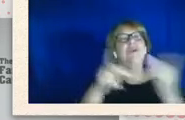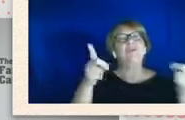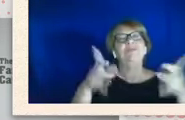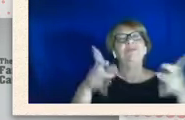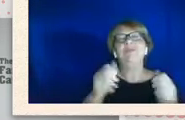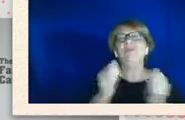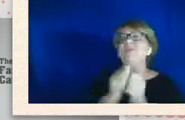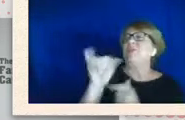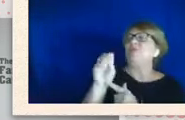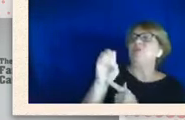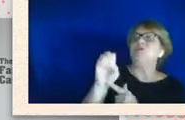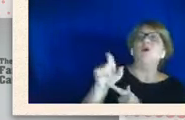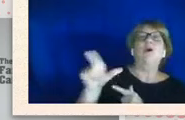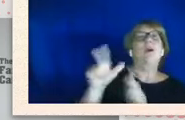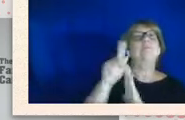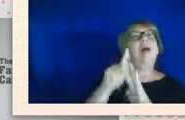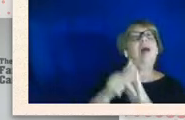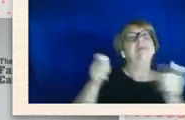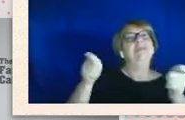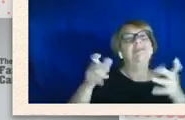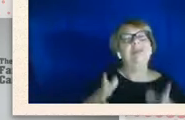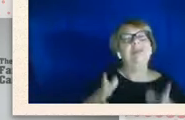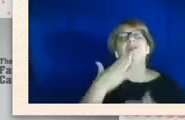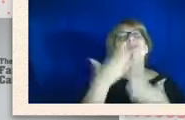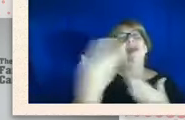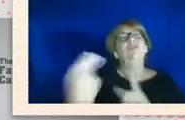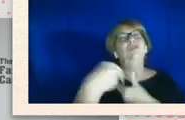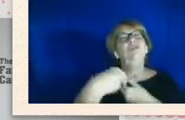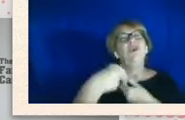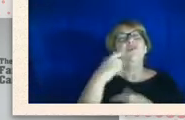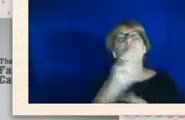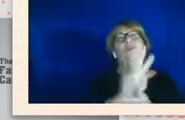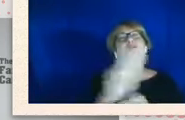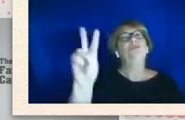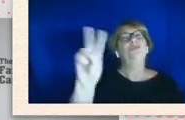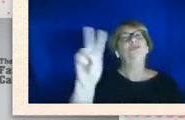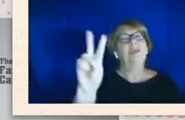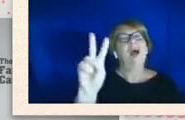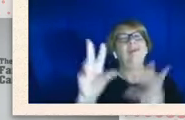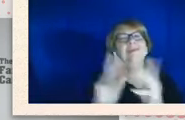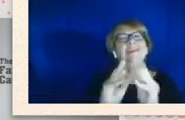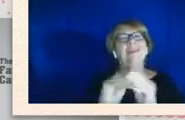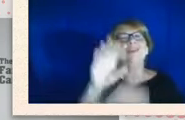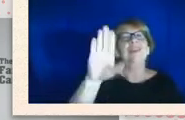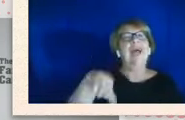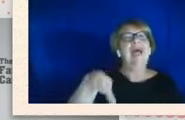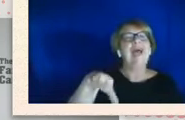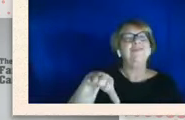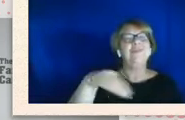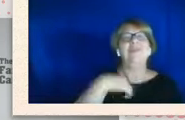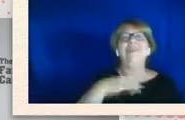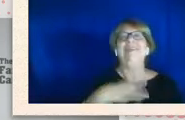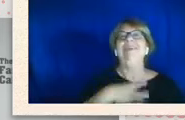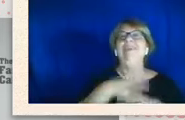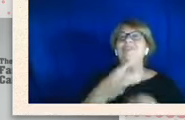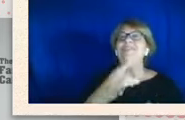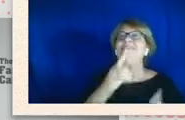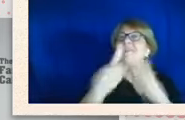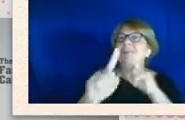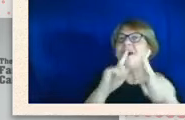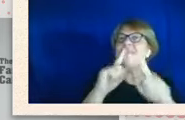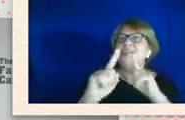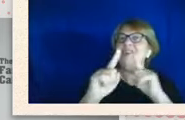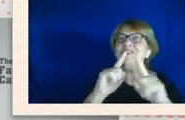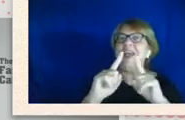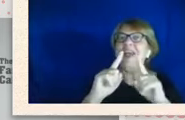Policy Manager. Thanks for joining us for our 2 o'clock session. This afternoon, we have a really interesting conversation set to go,